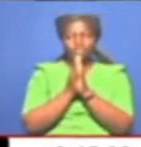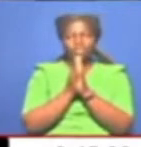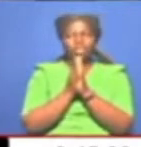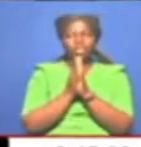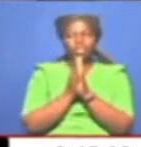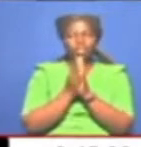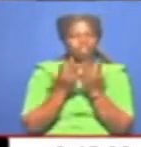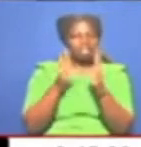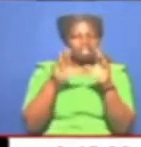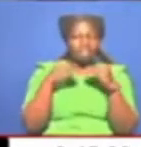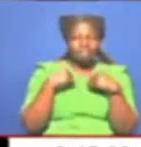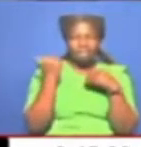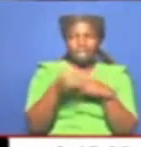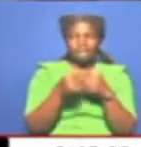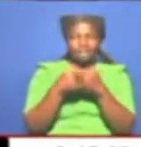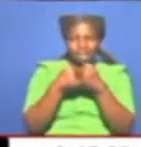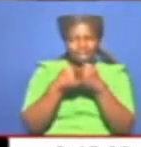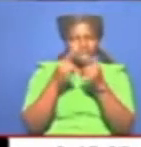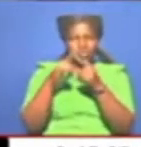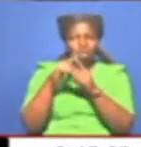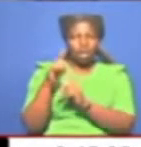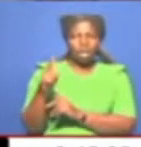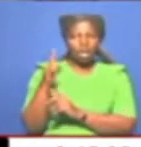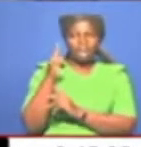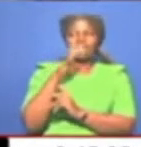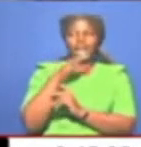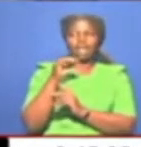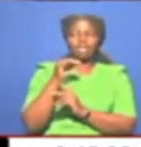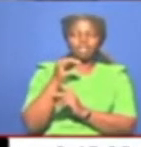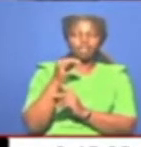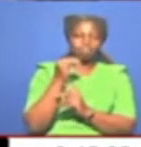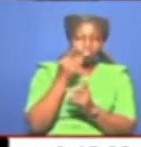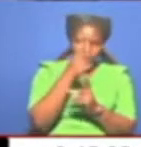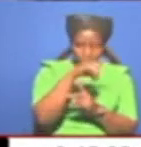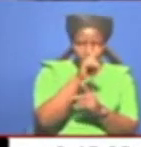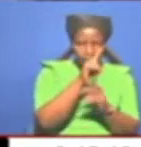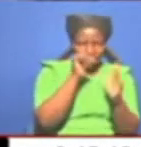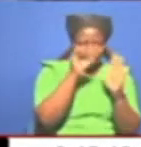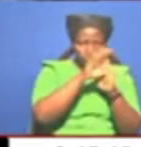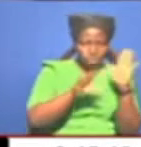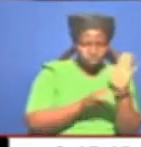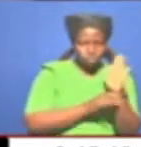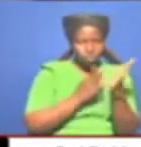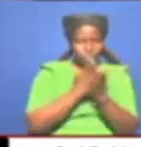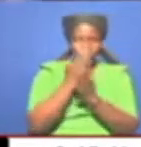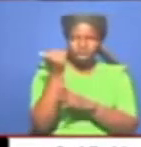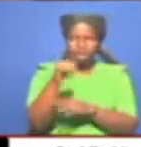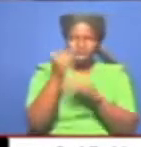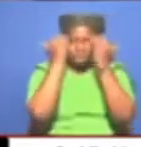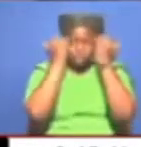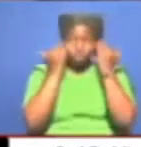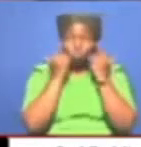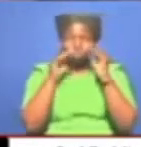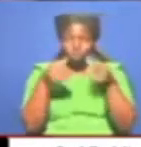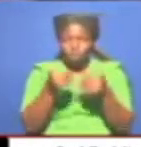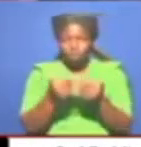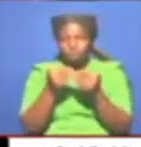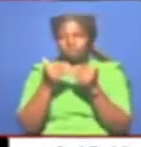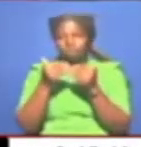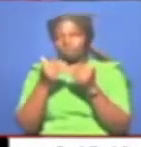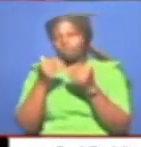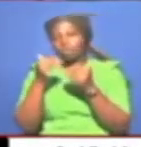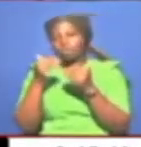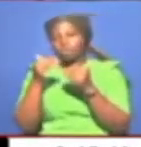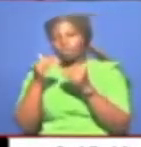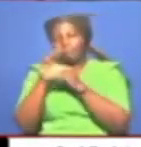or validity of this constitution, either by any court or state organ or before any court or